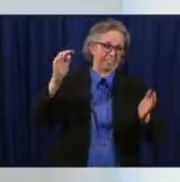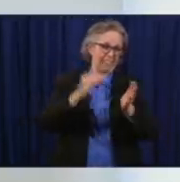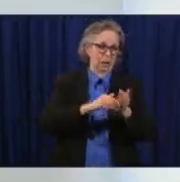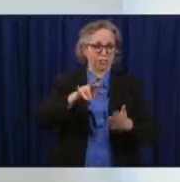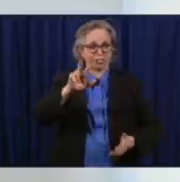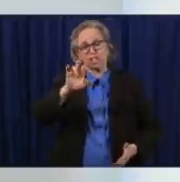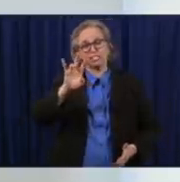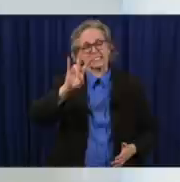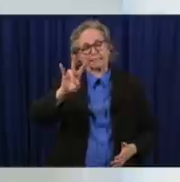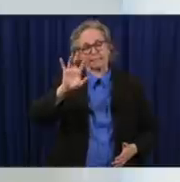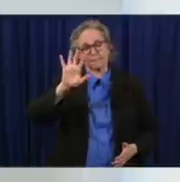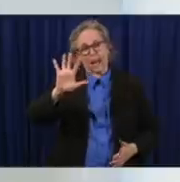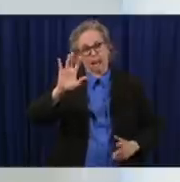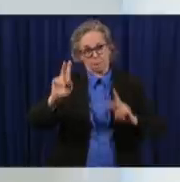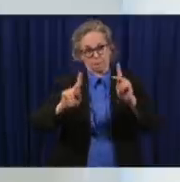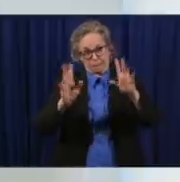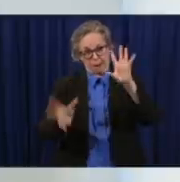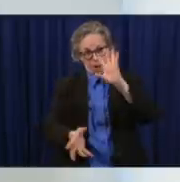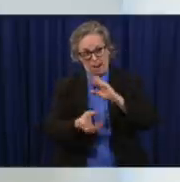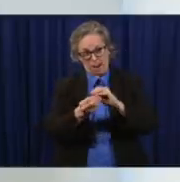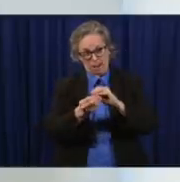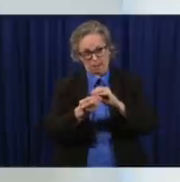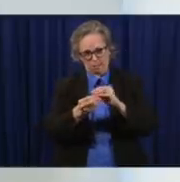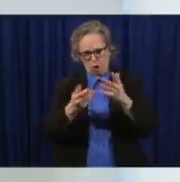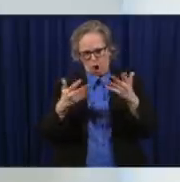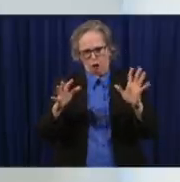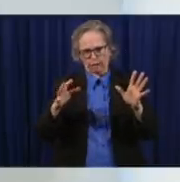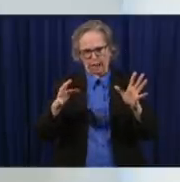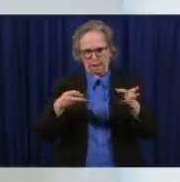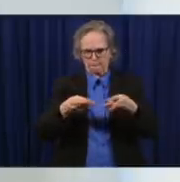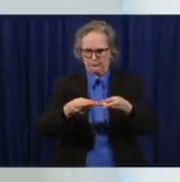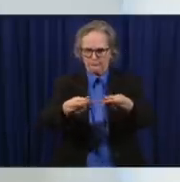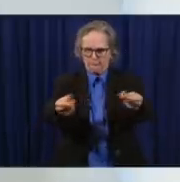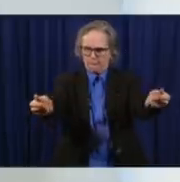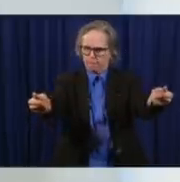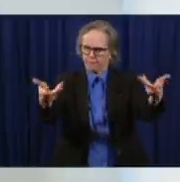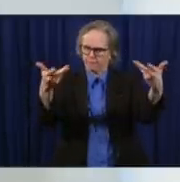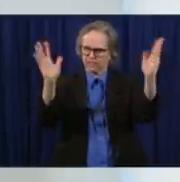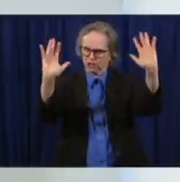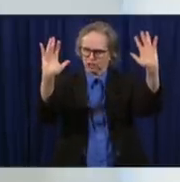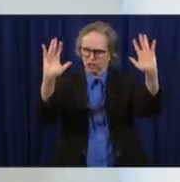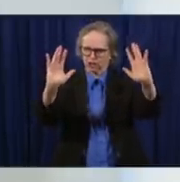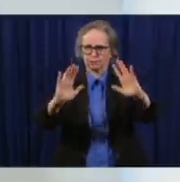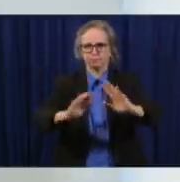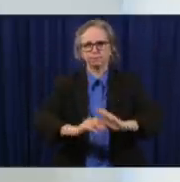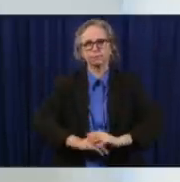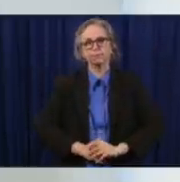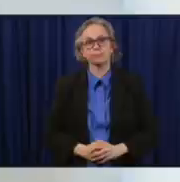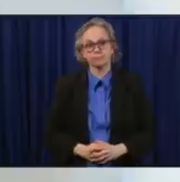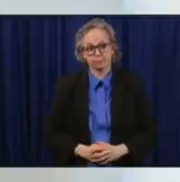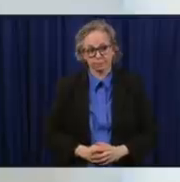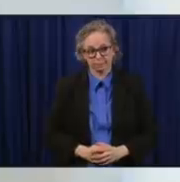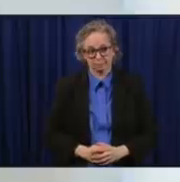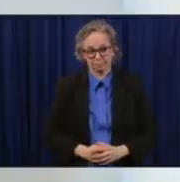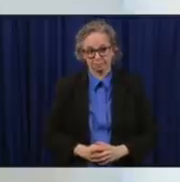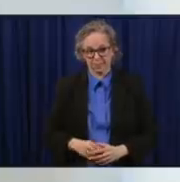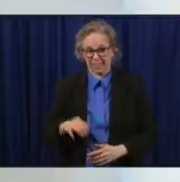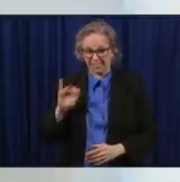459,375 people have been paid since this all started, basically on March the